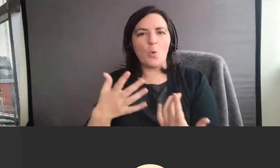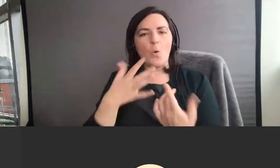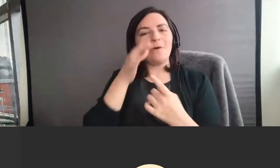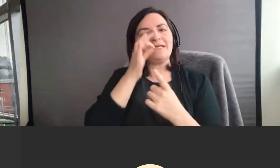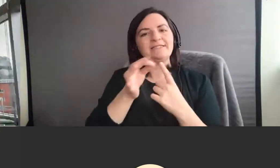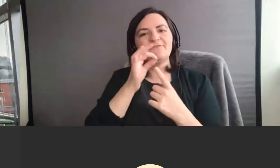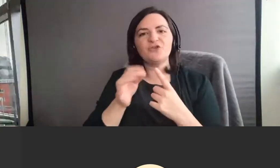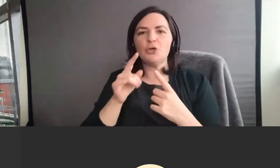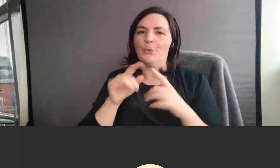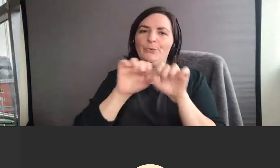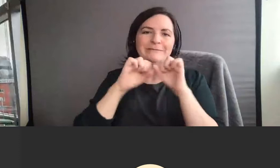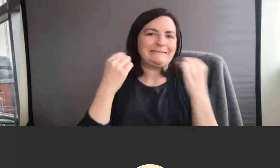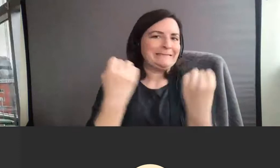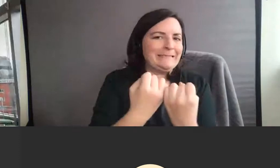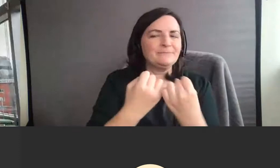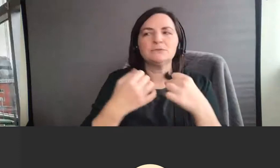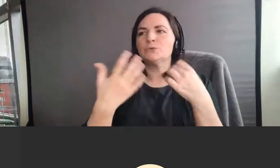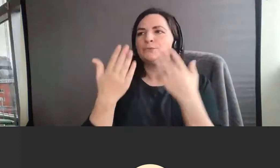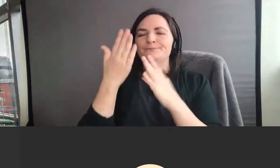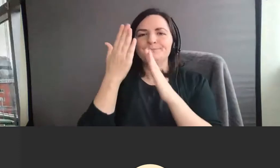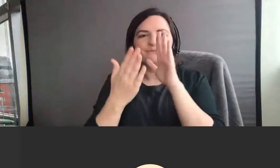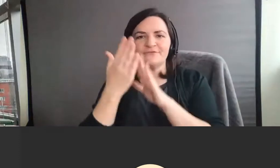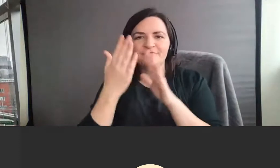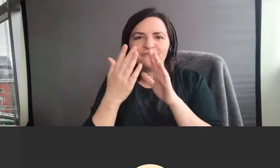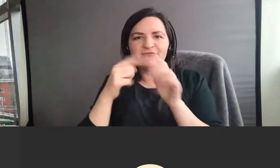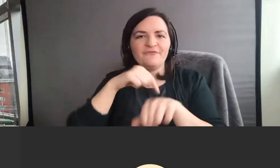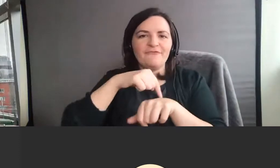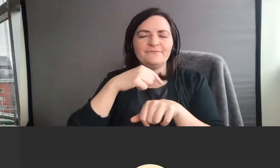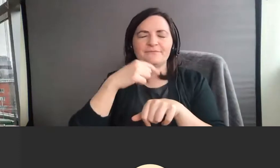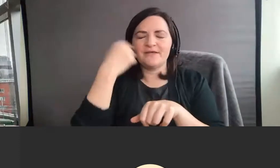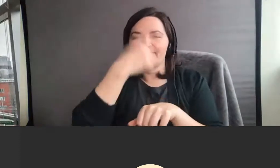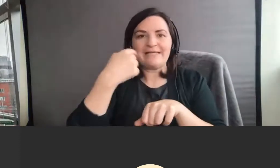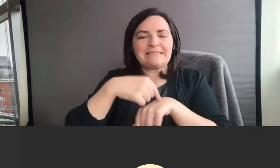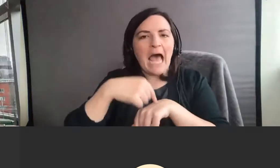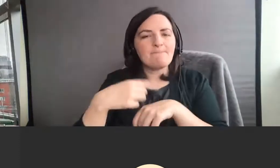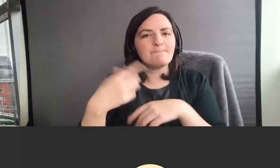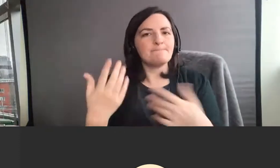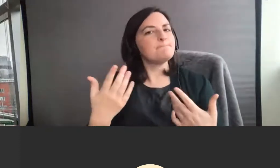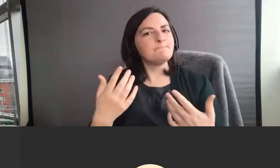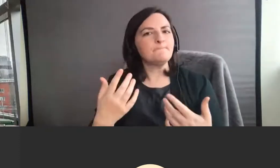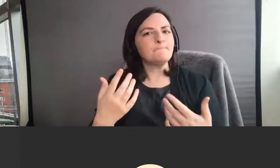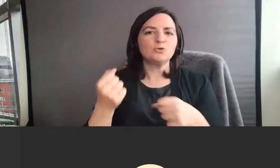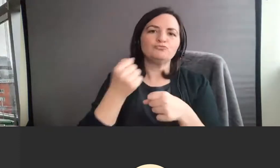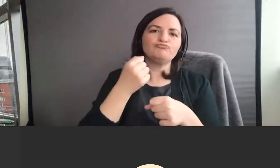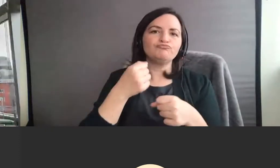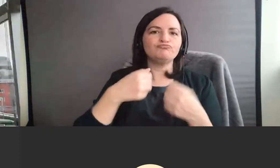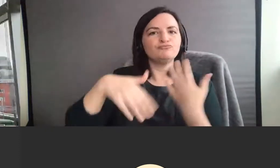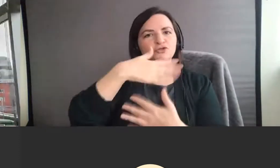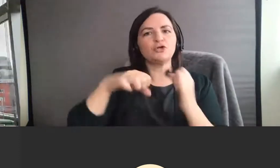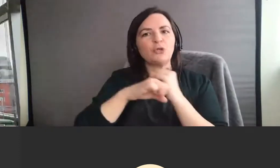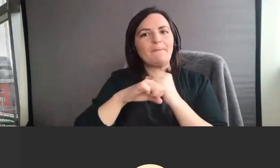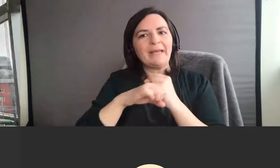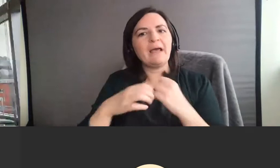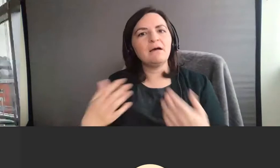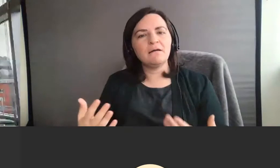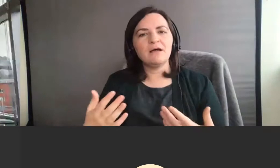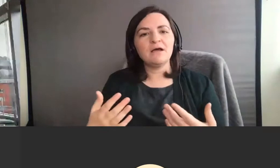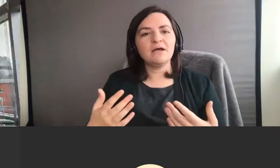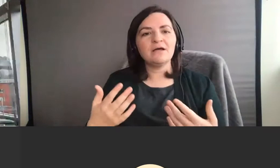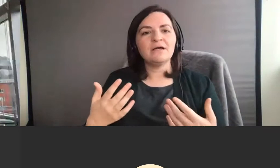interviews through Teams or FaceTime or some social media platform. So the setting